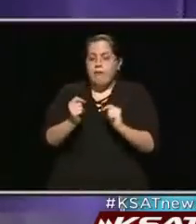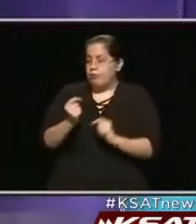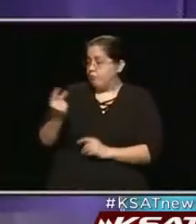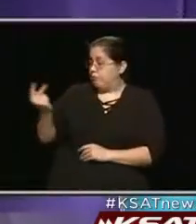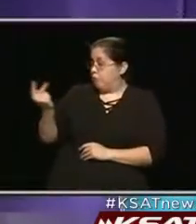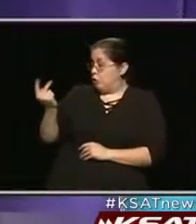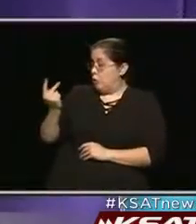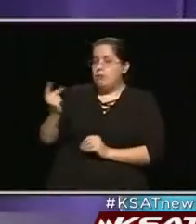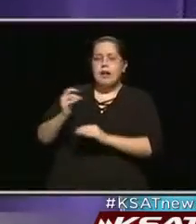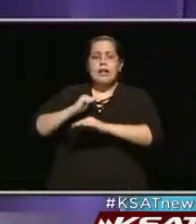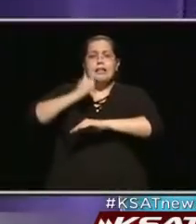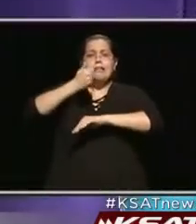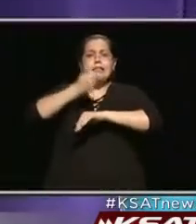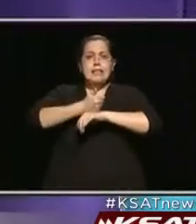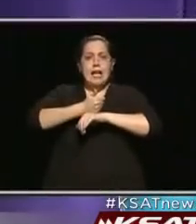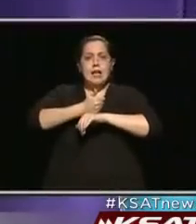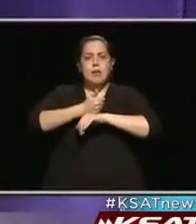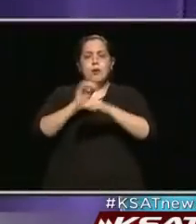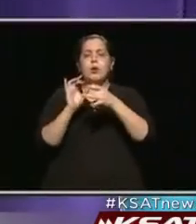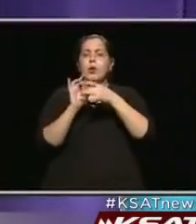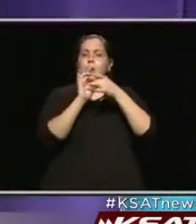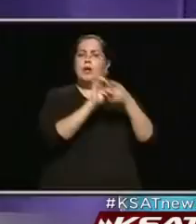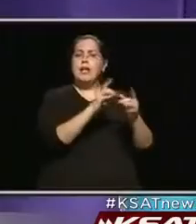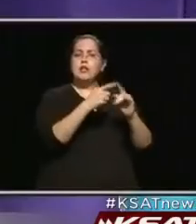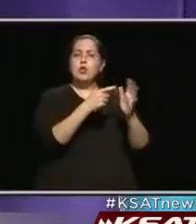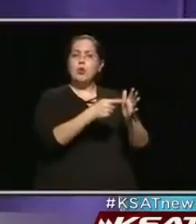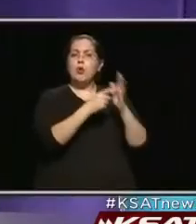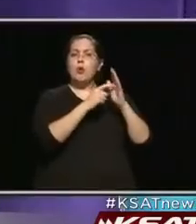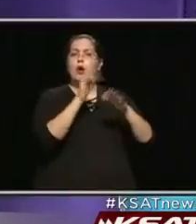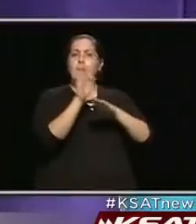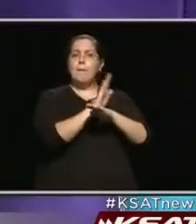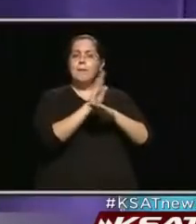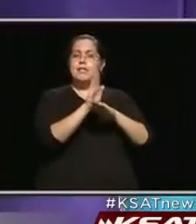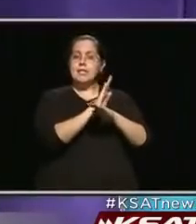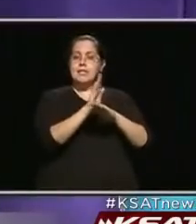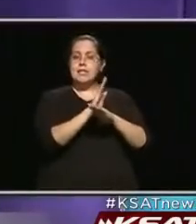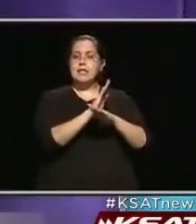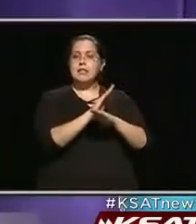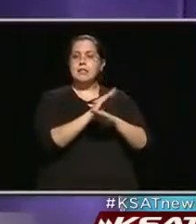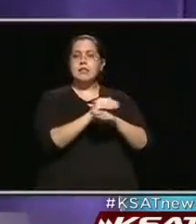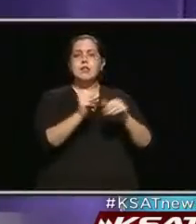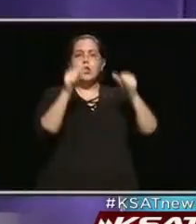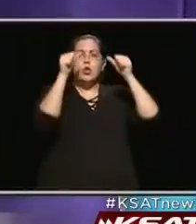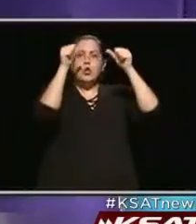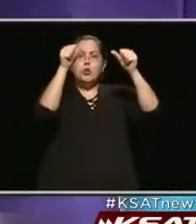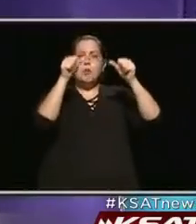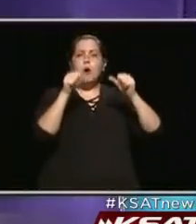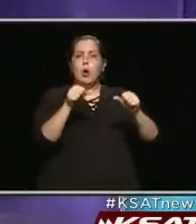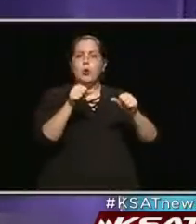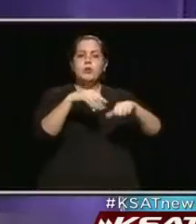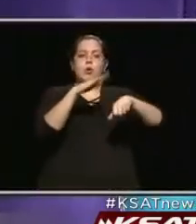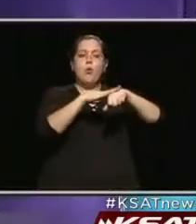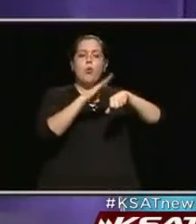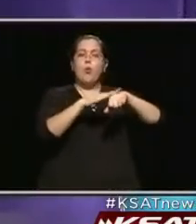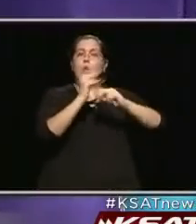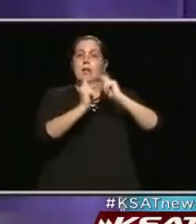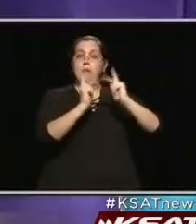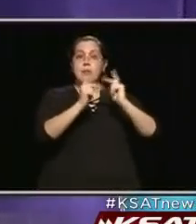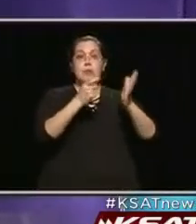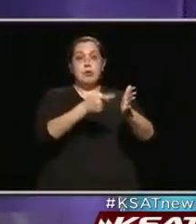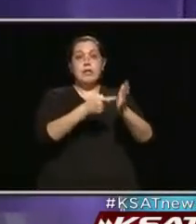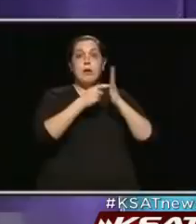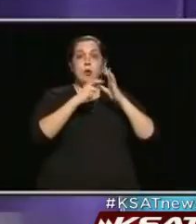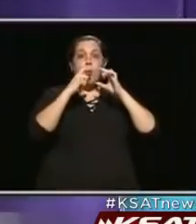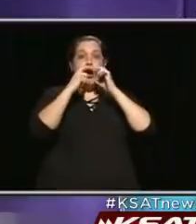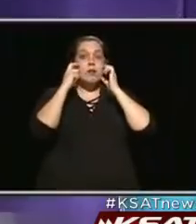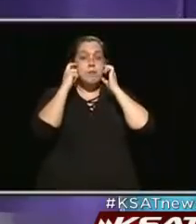I put in place with respect to requiring businesses to put up their sign warning people that they have to wear a